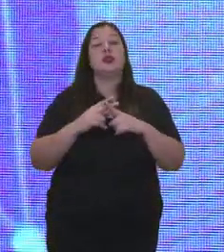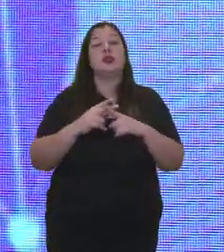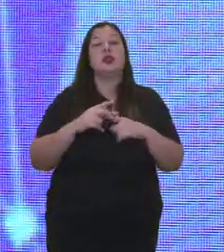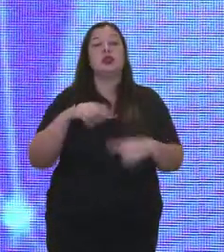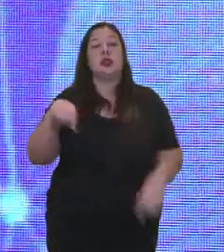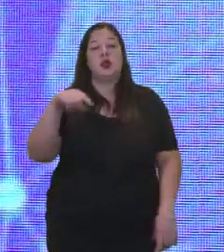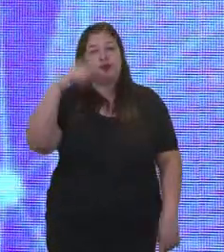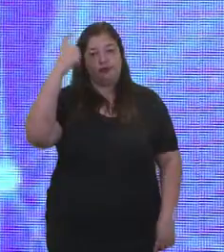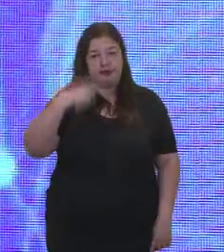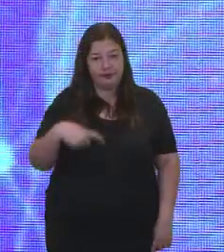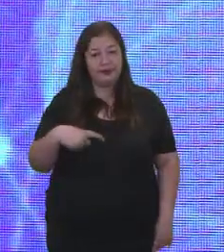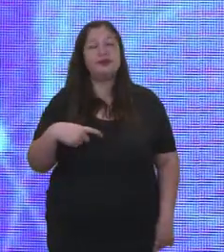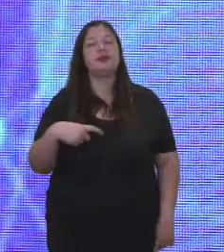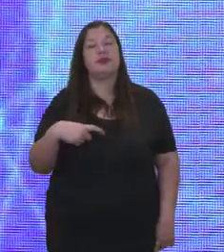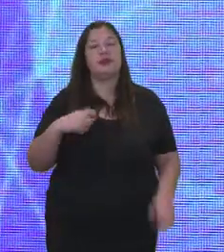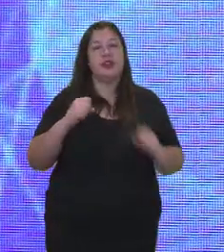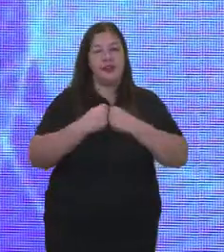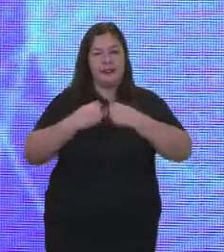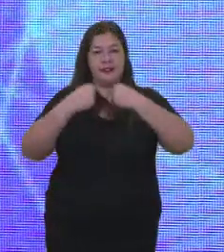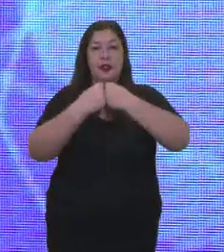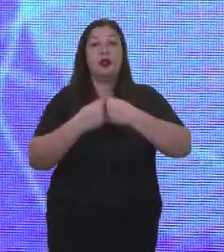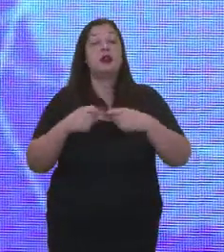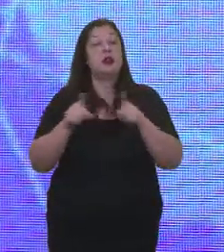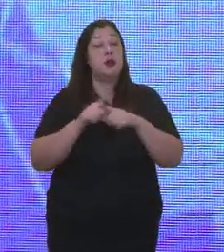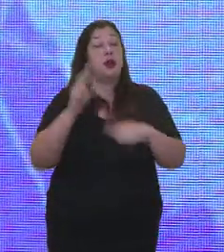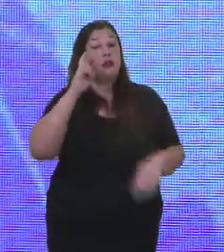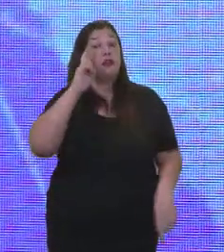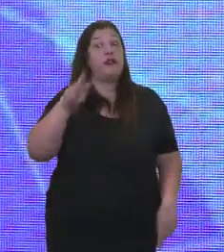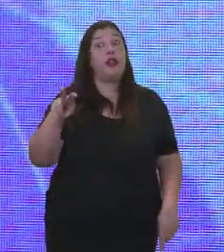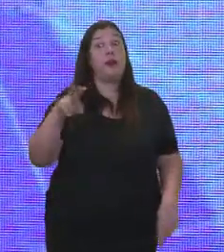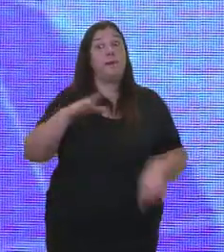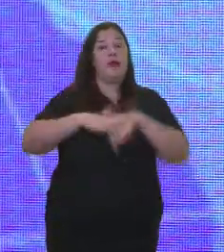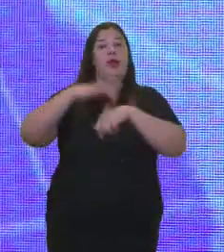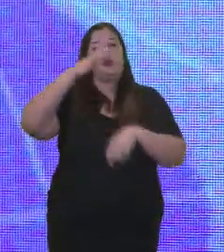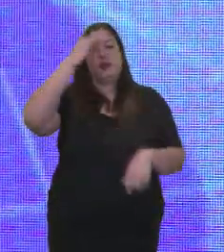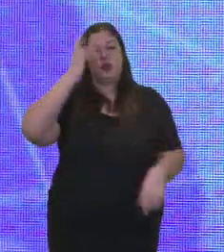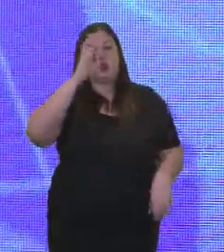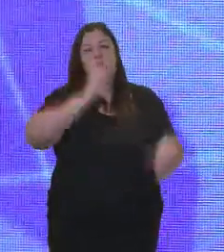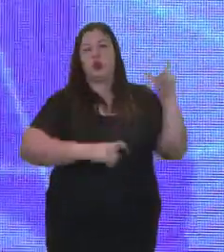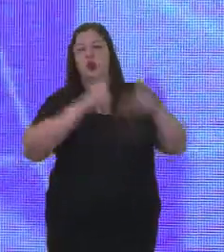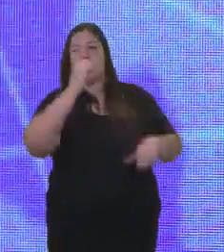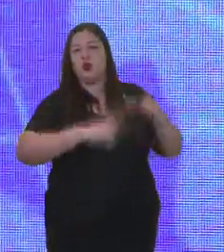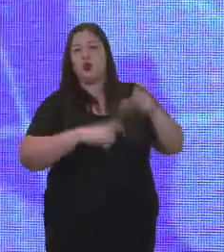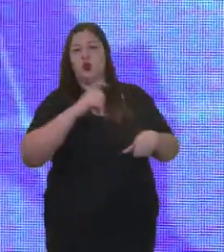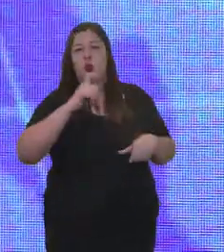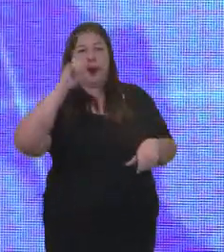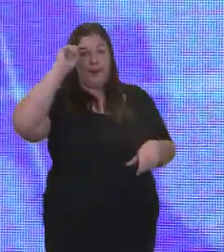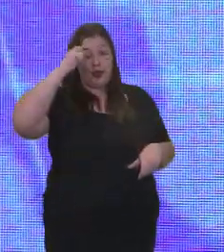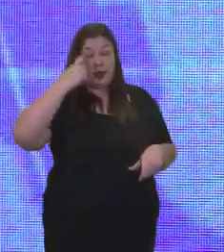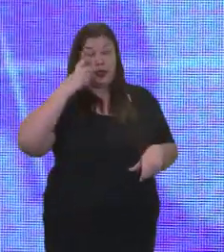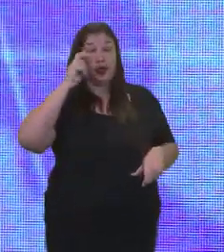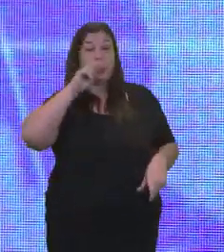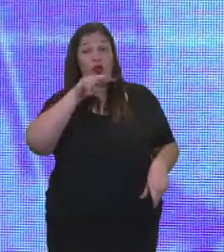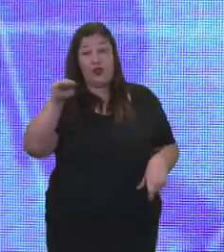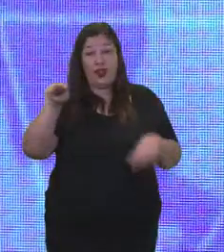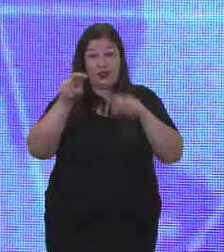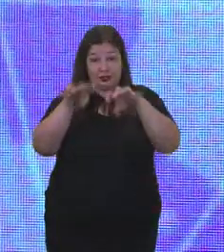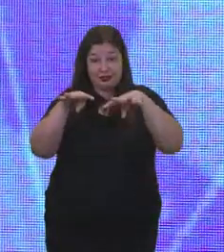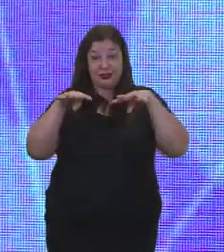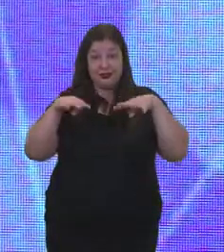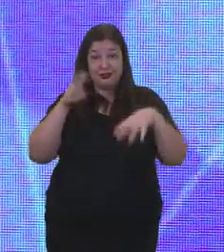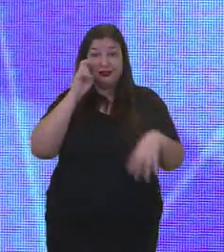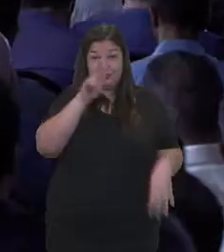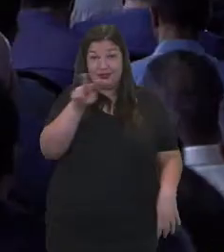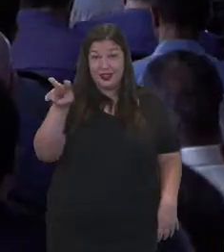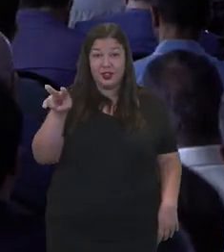plurality that I champion. I want to see much more black people sitting in that public here that I see